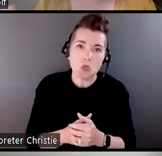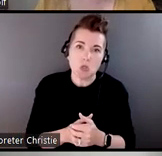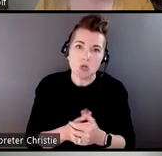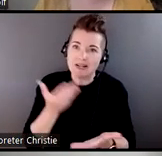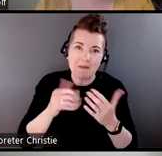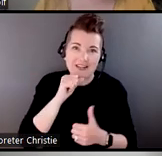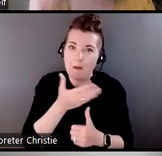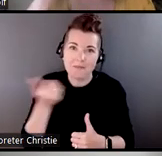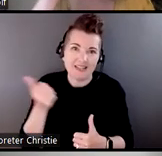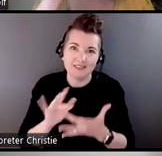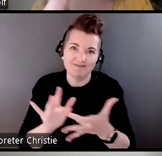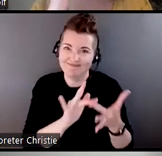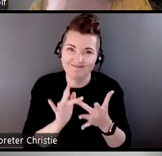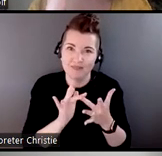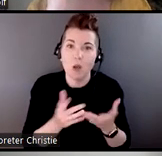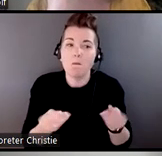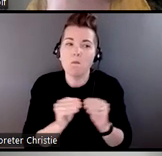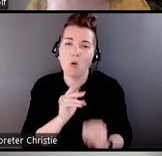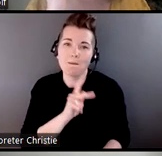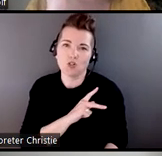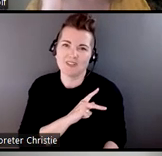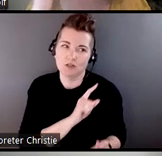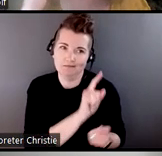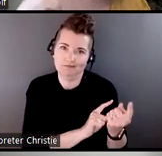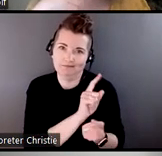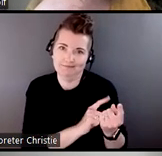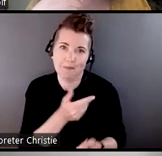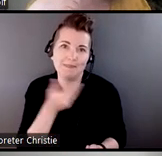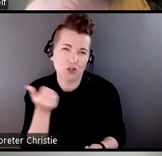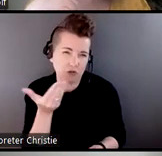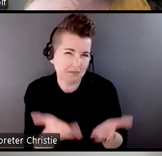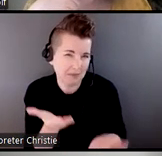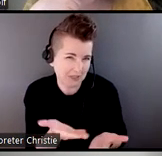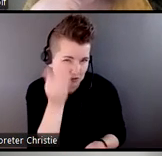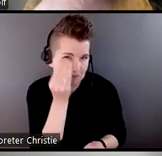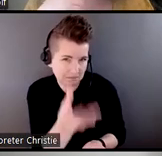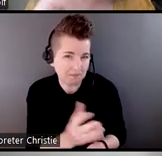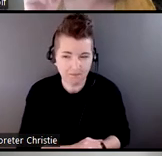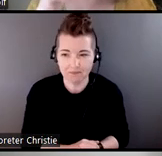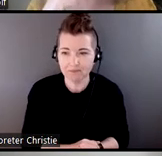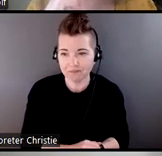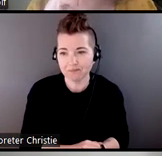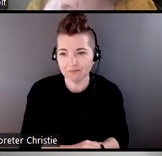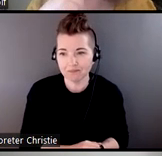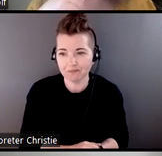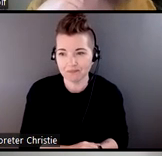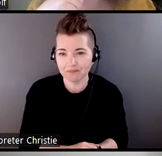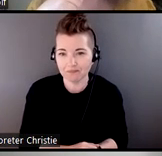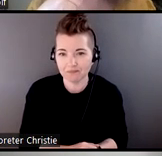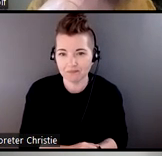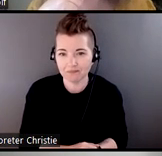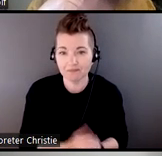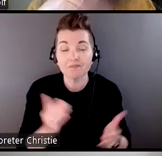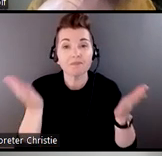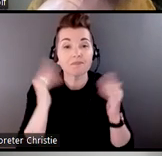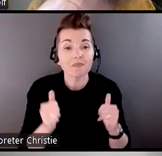something that is more personal. So just looking at that. Okay, there are going to be 2 more workshops coming up